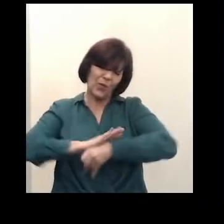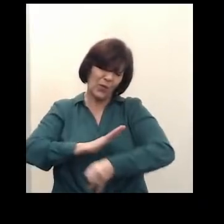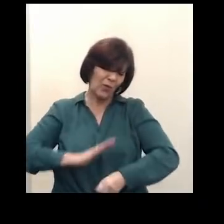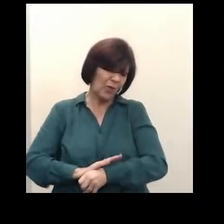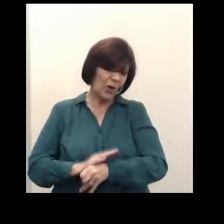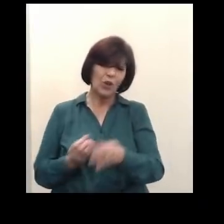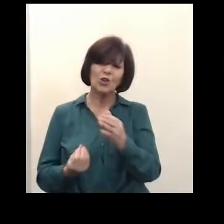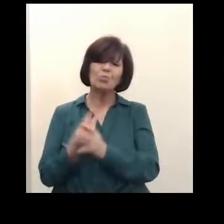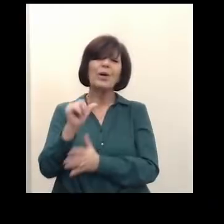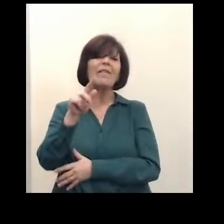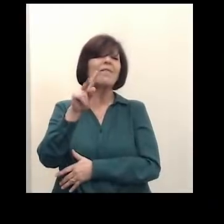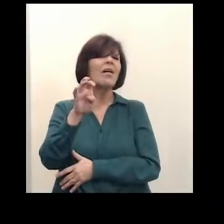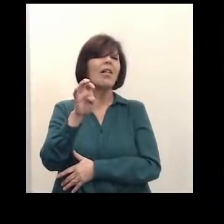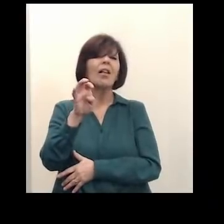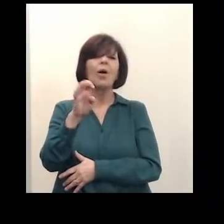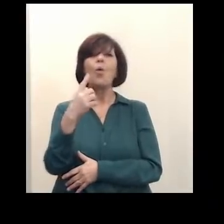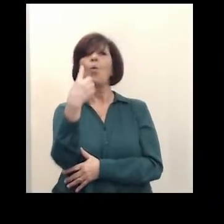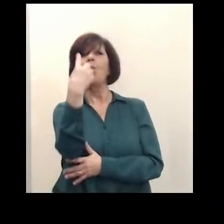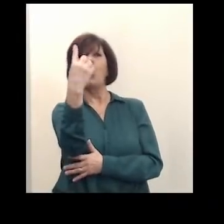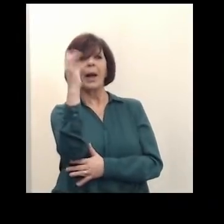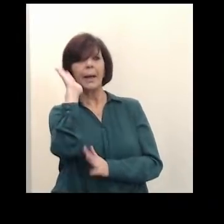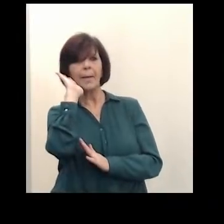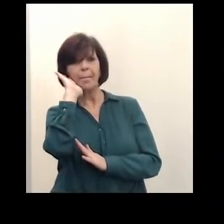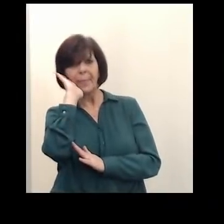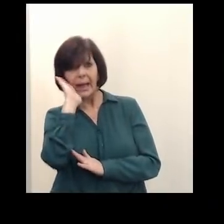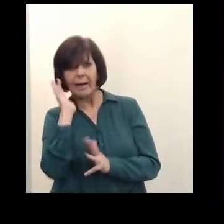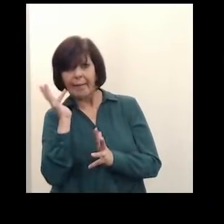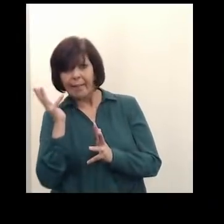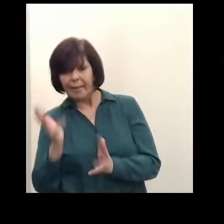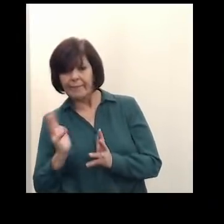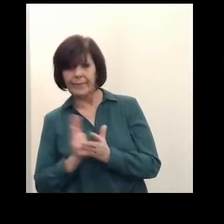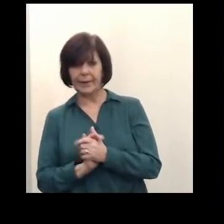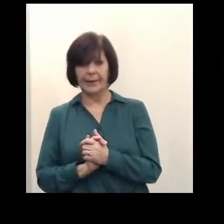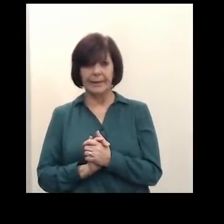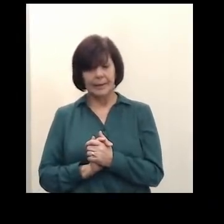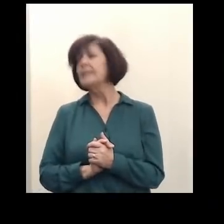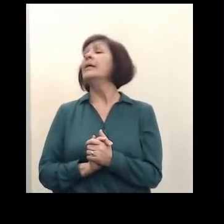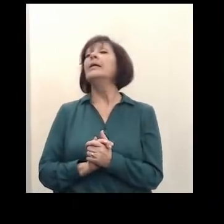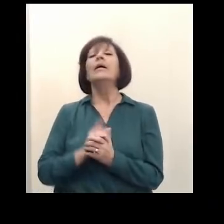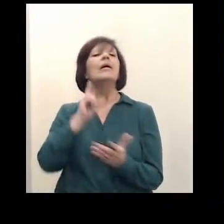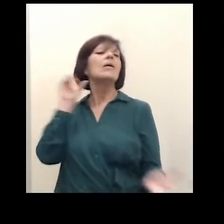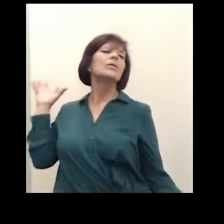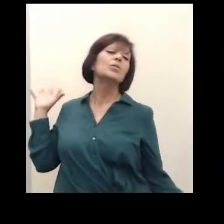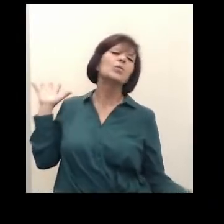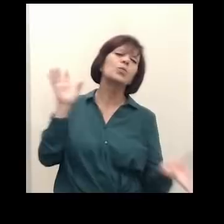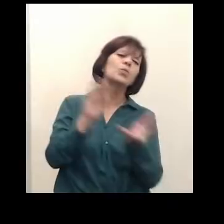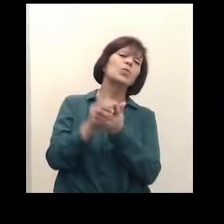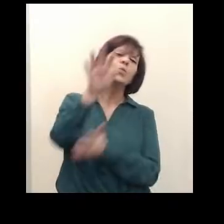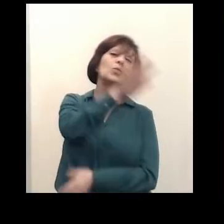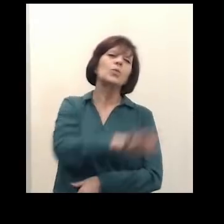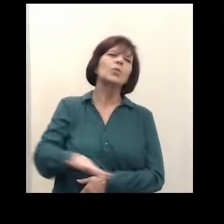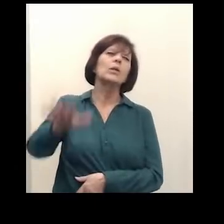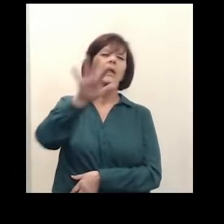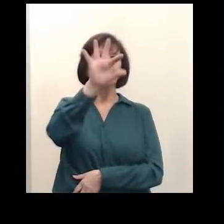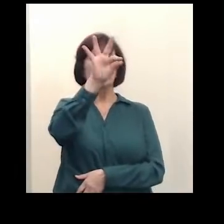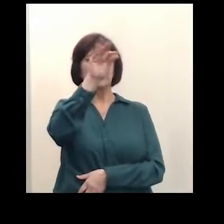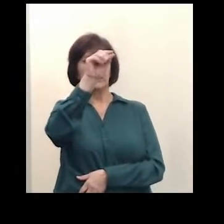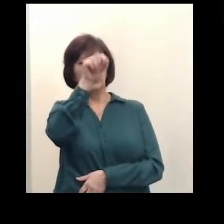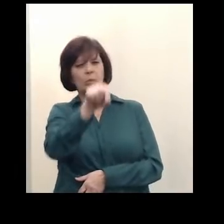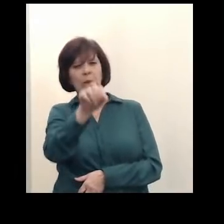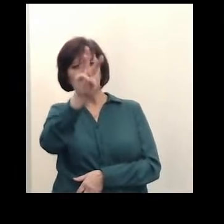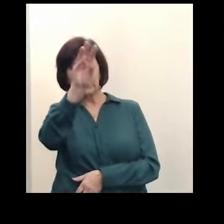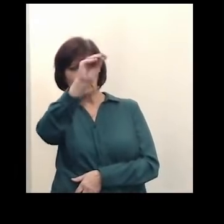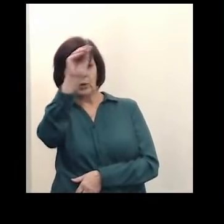Springville is 1 bed away from full capacity. Our total countywide is 90.6% of beds